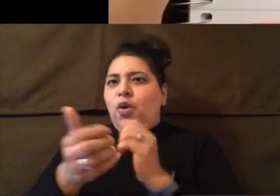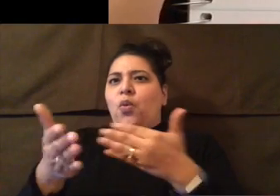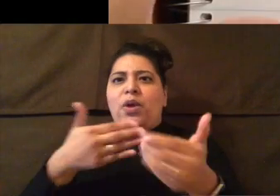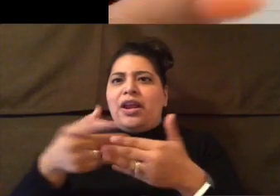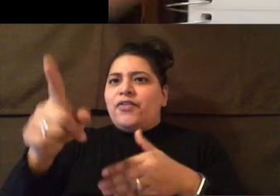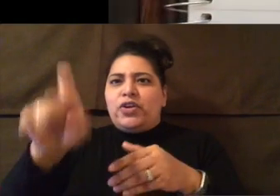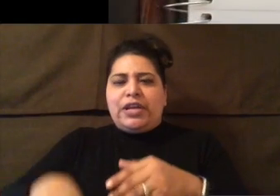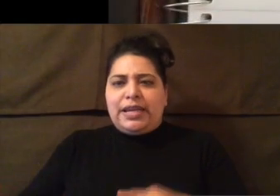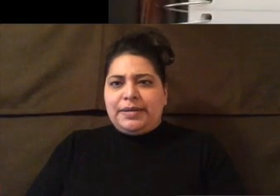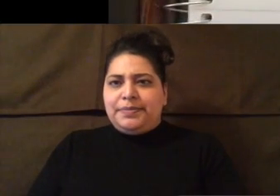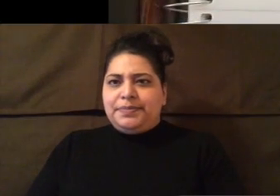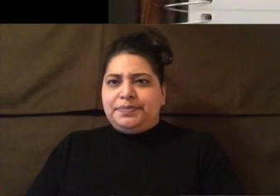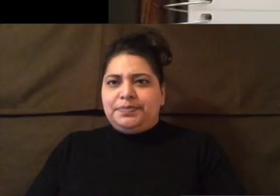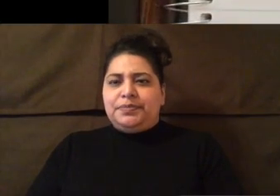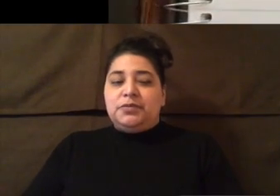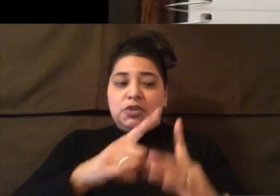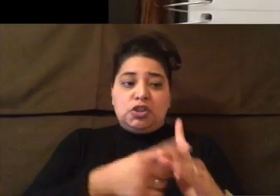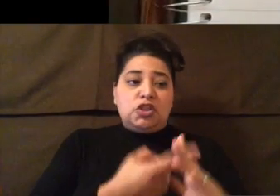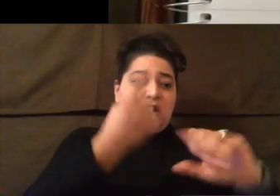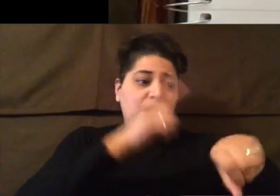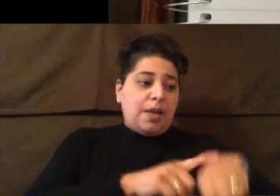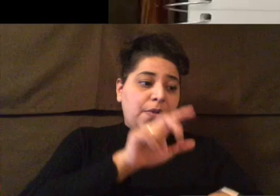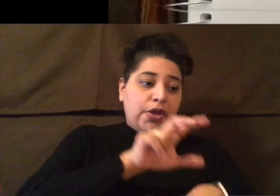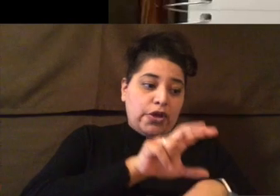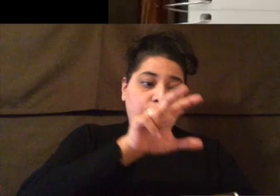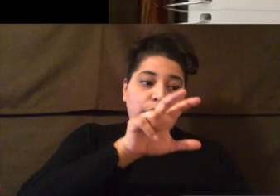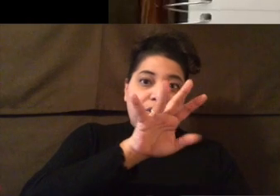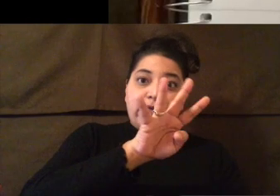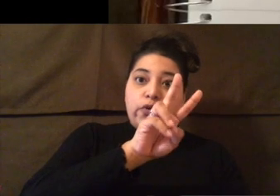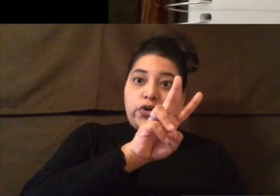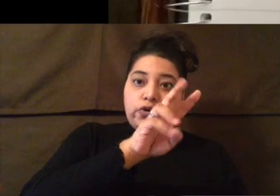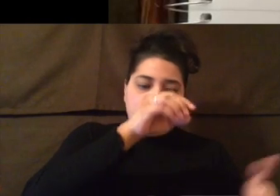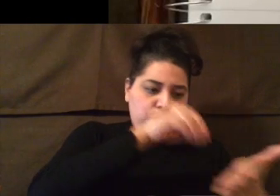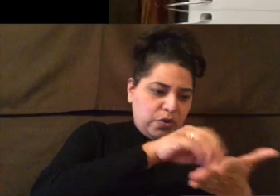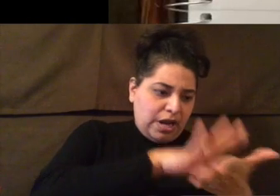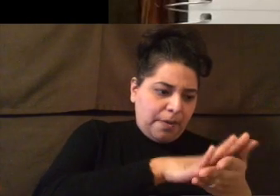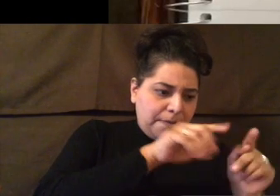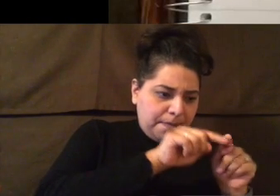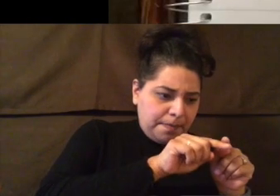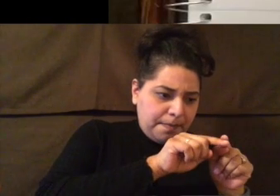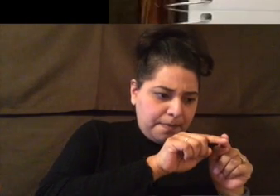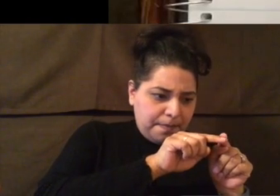longer. Okay? So our start time is going to be 3:42.